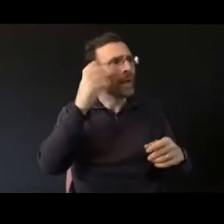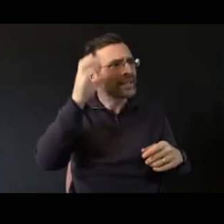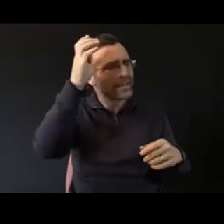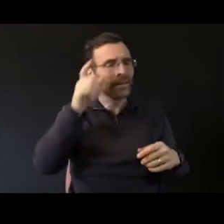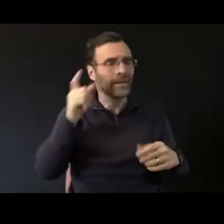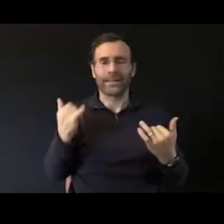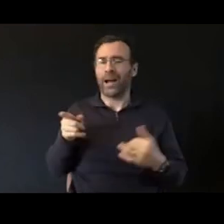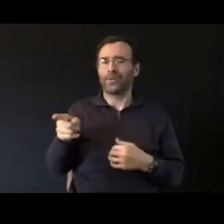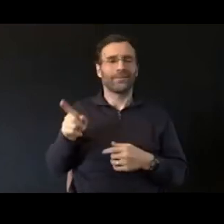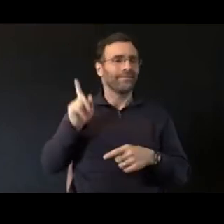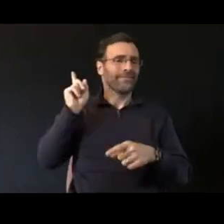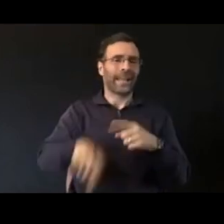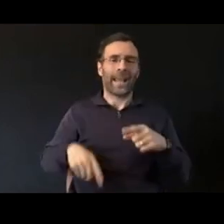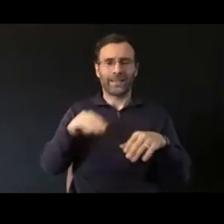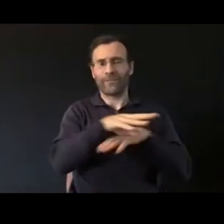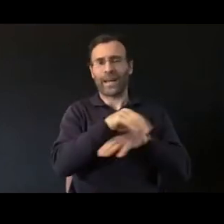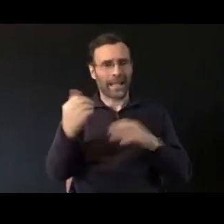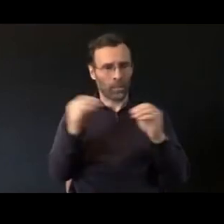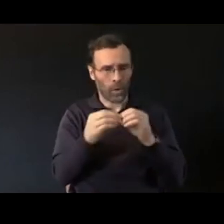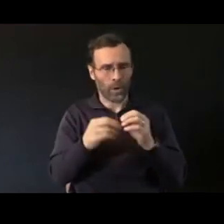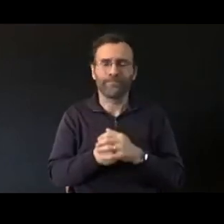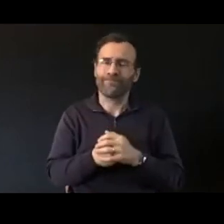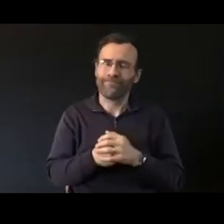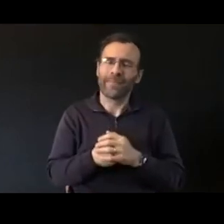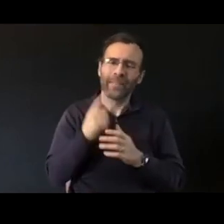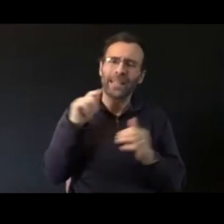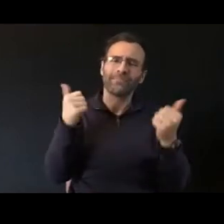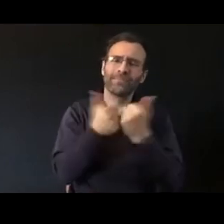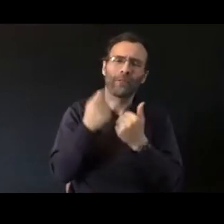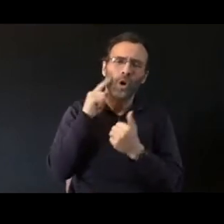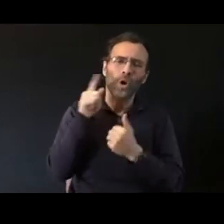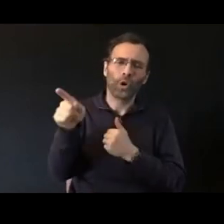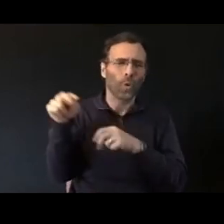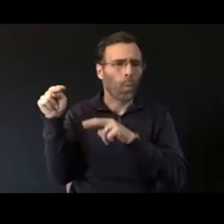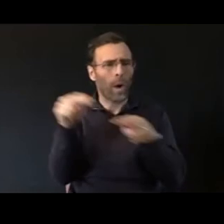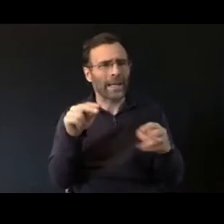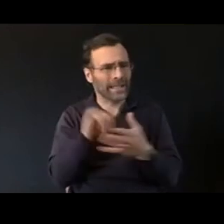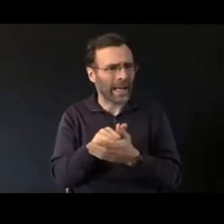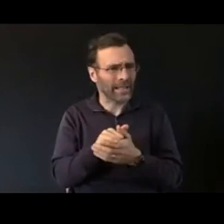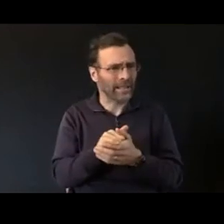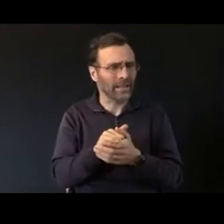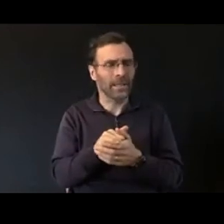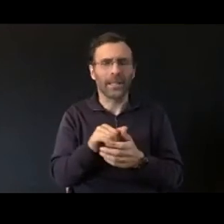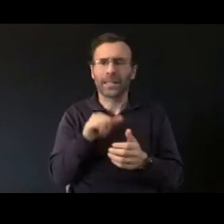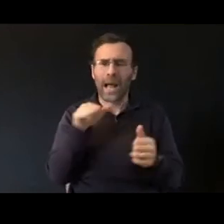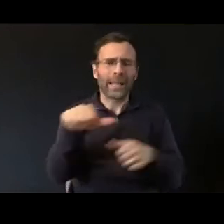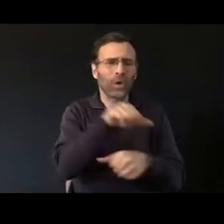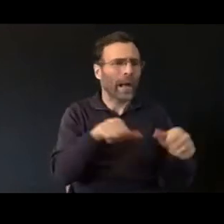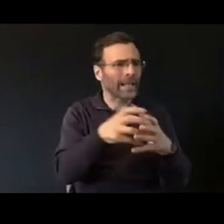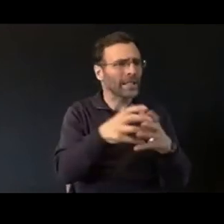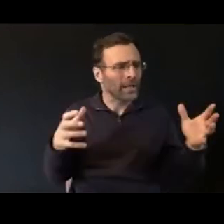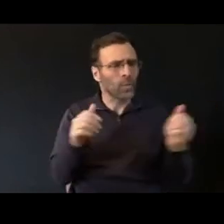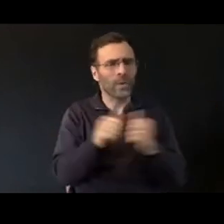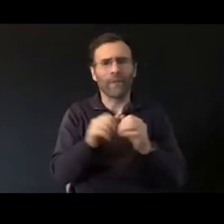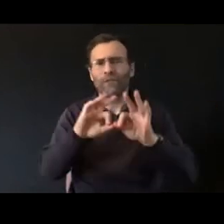She can't do that anymore. Oh, I think that's been difficult to watch that, where she's not interacting as much, even with family, because